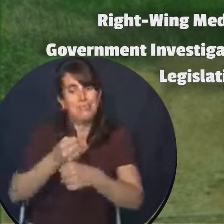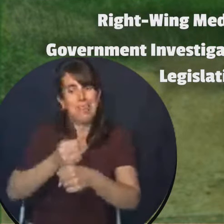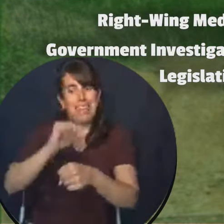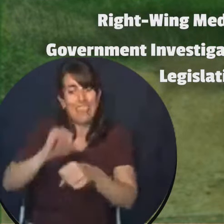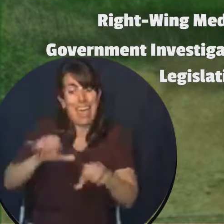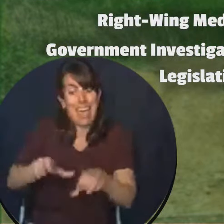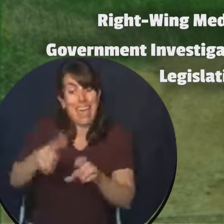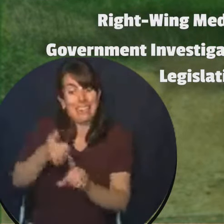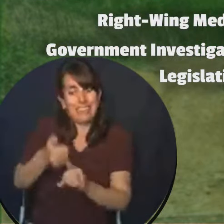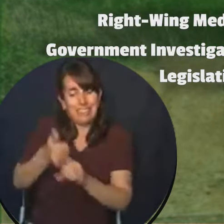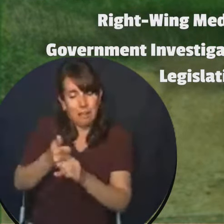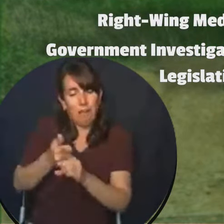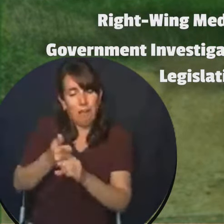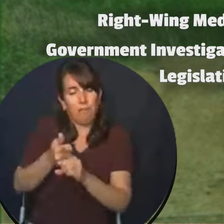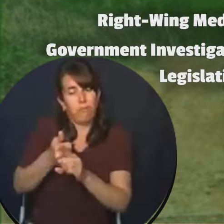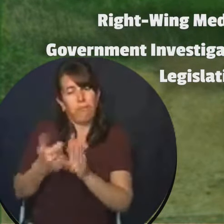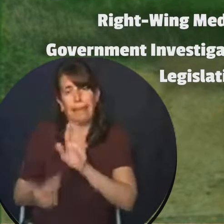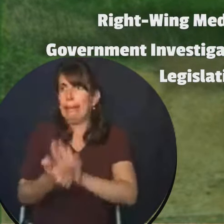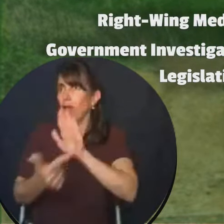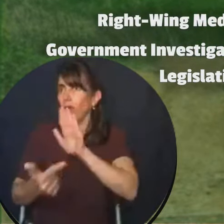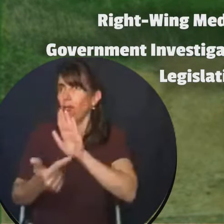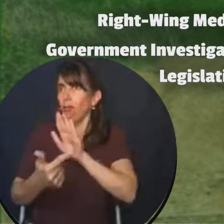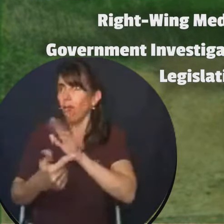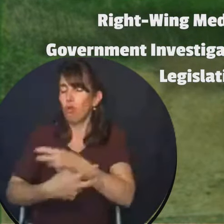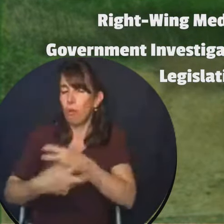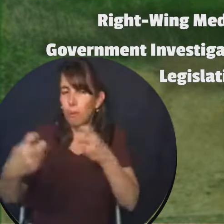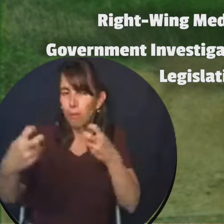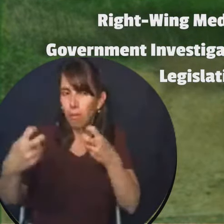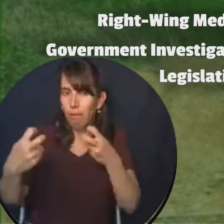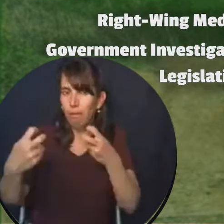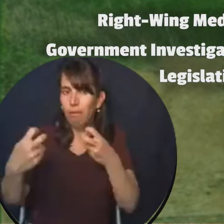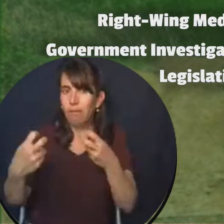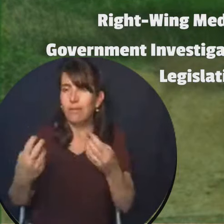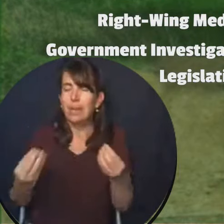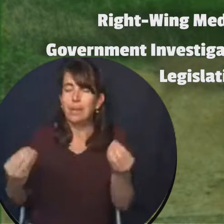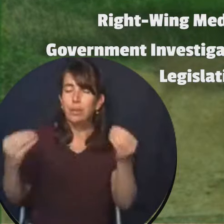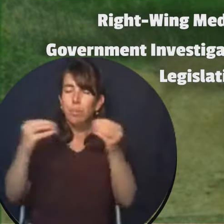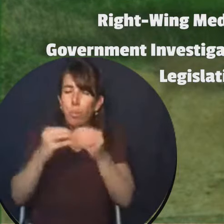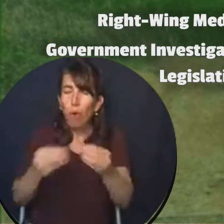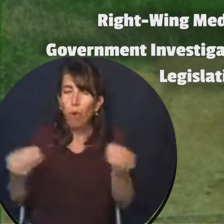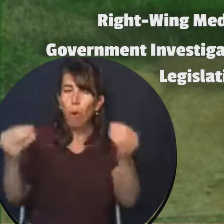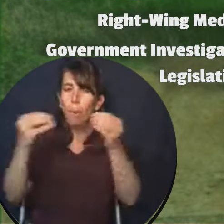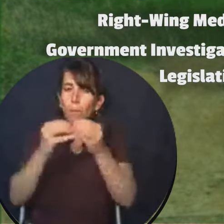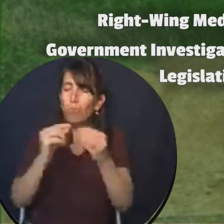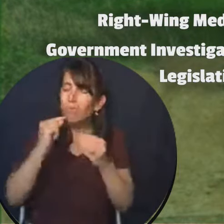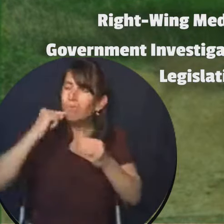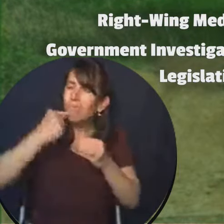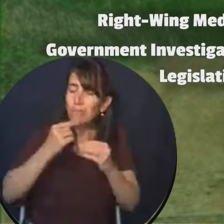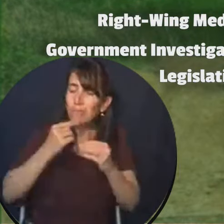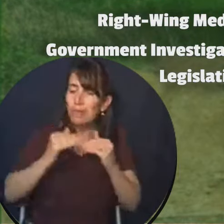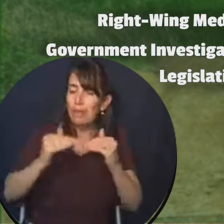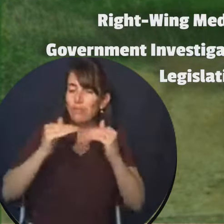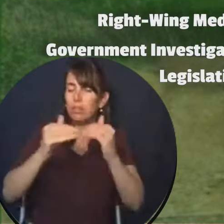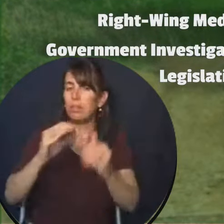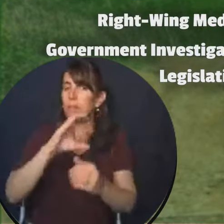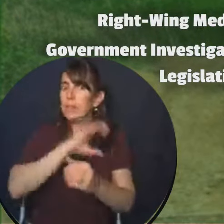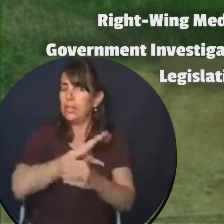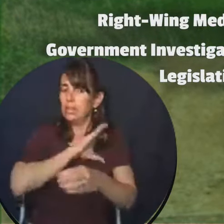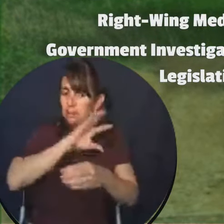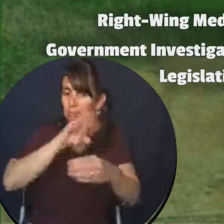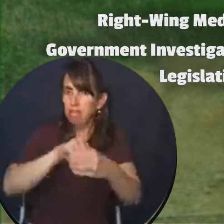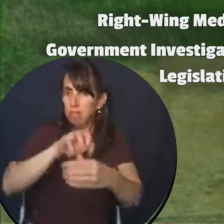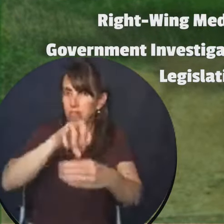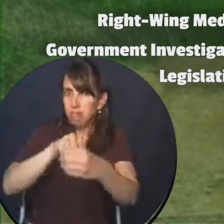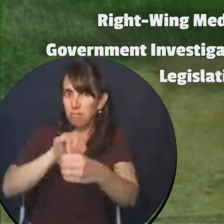really talked about was sort of the escalating levels of police interaction with what we have normalized as